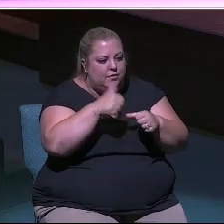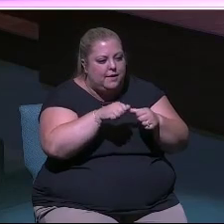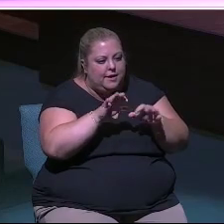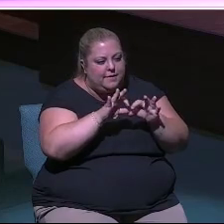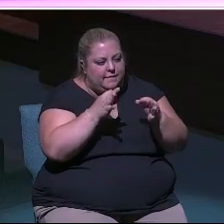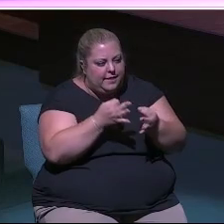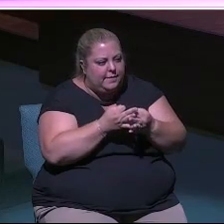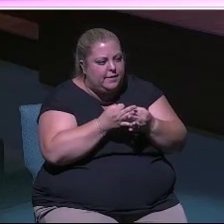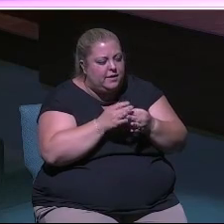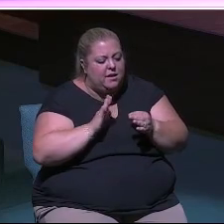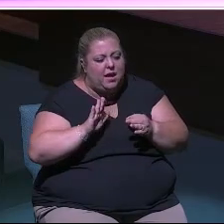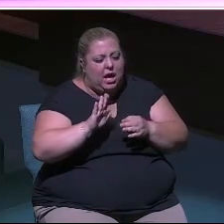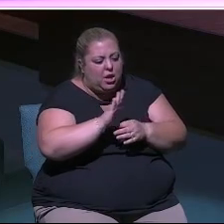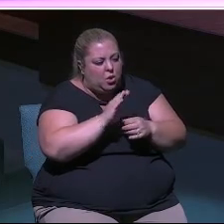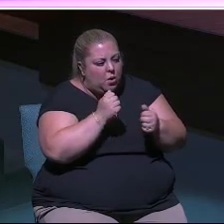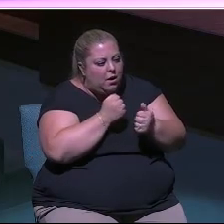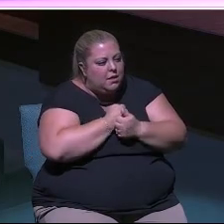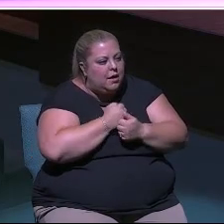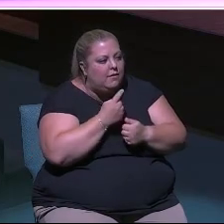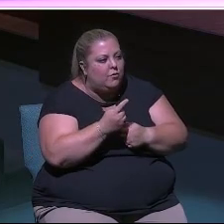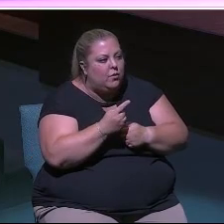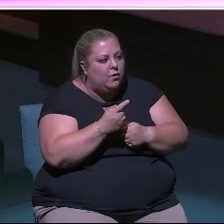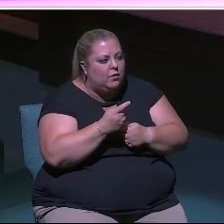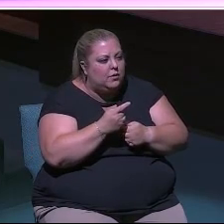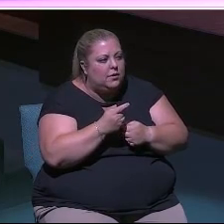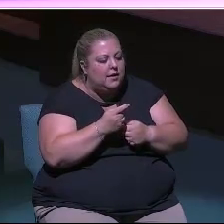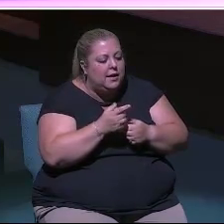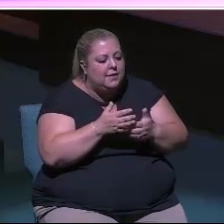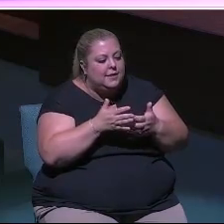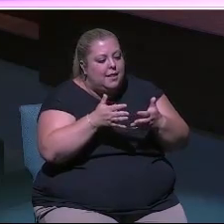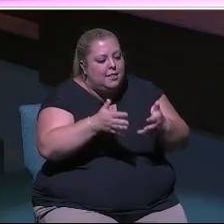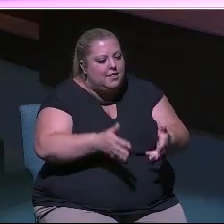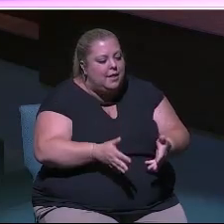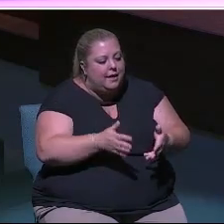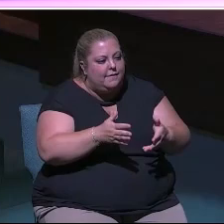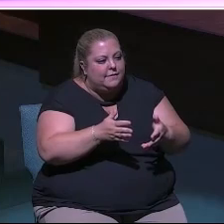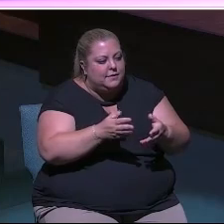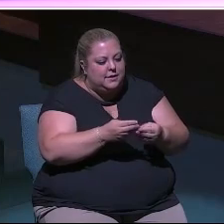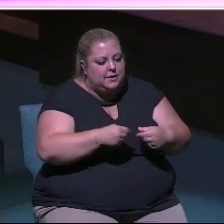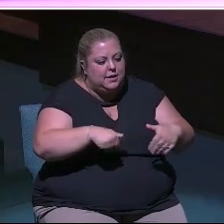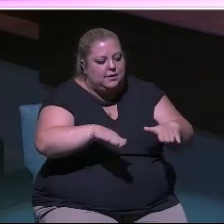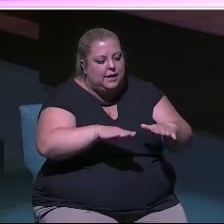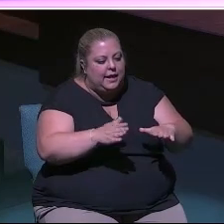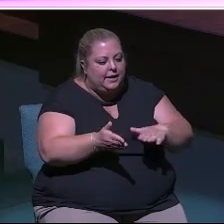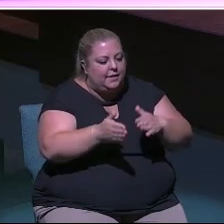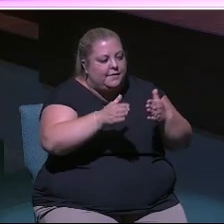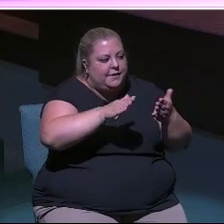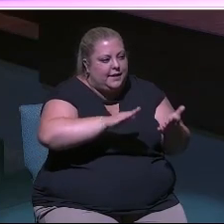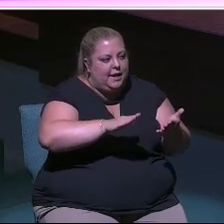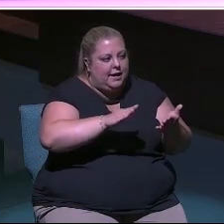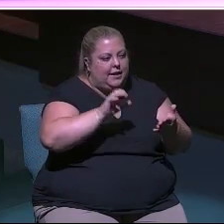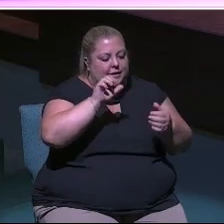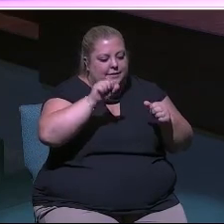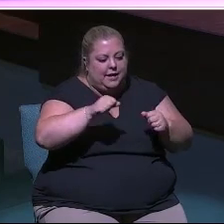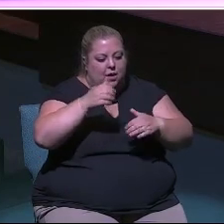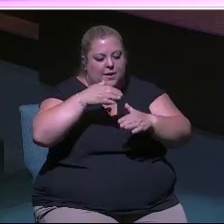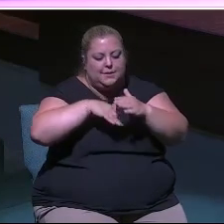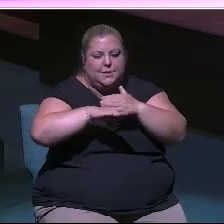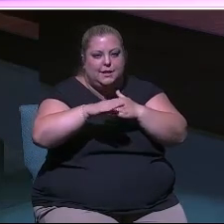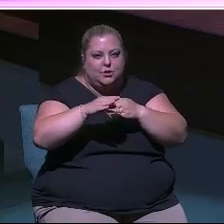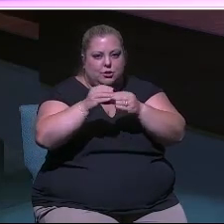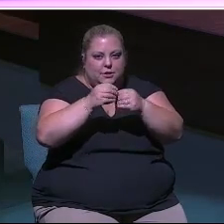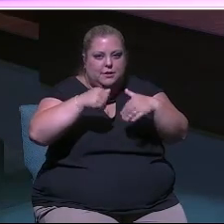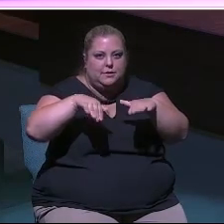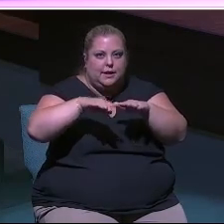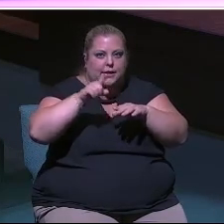one has left the land of the dying and has now entered the land of the living,